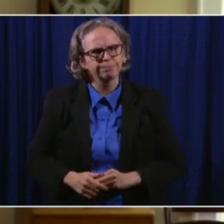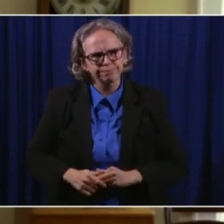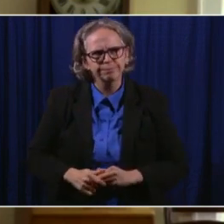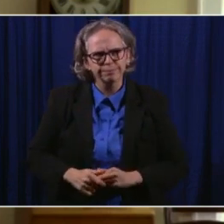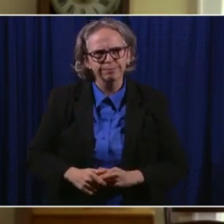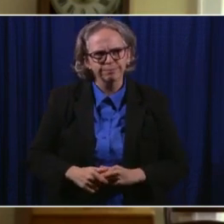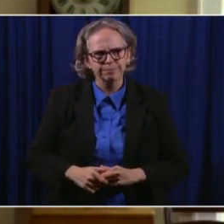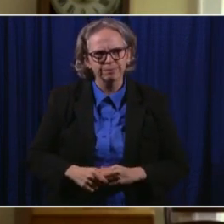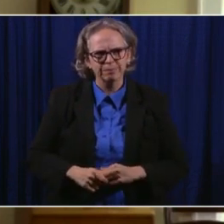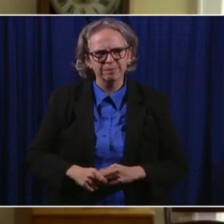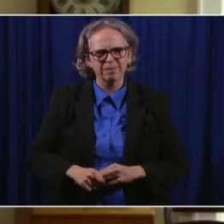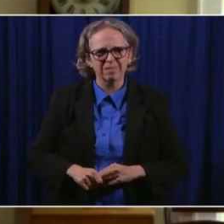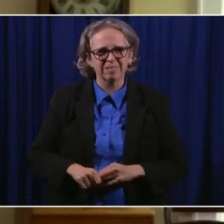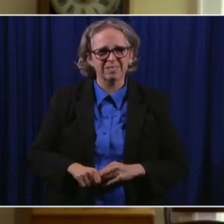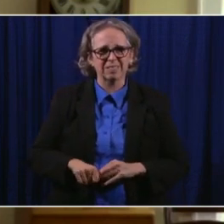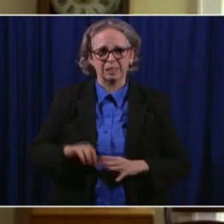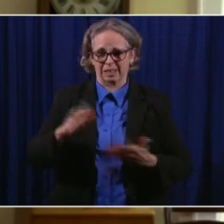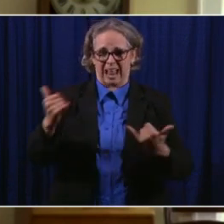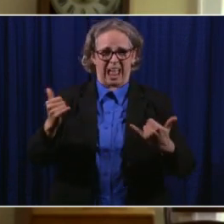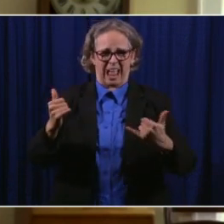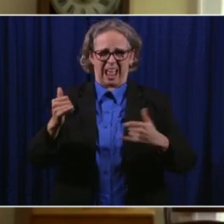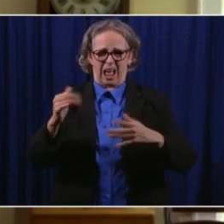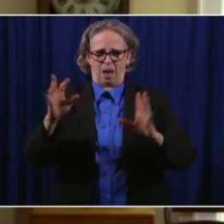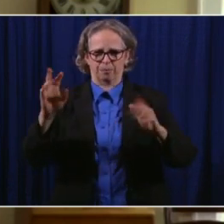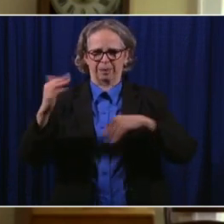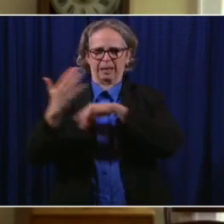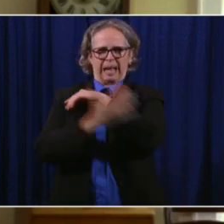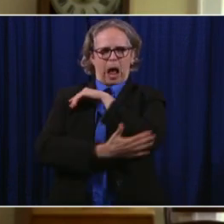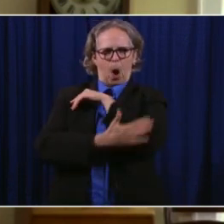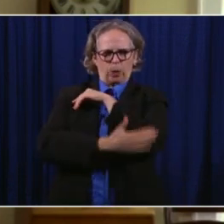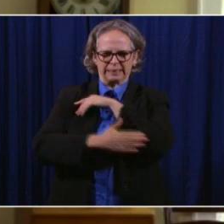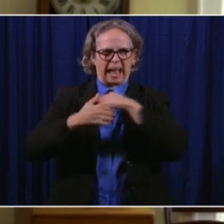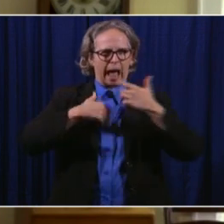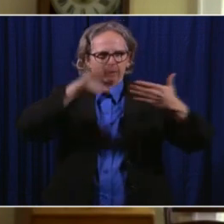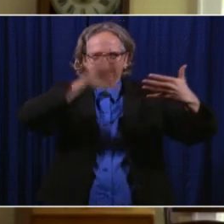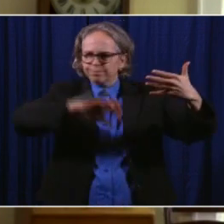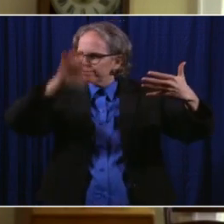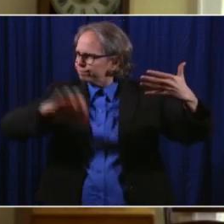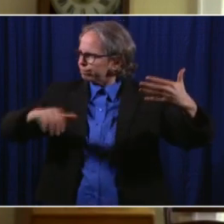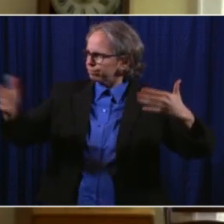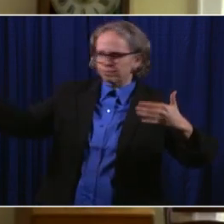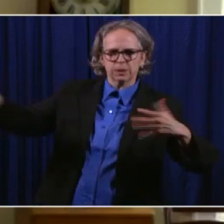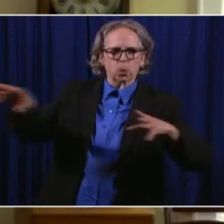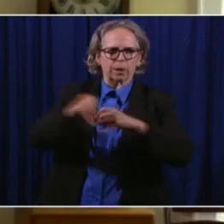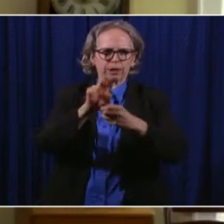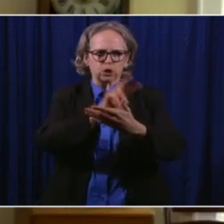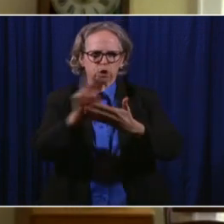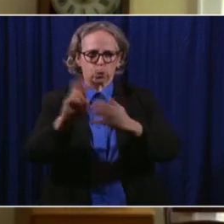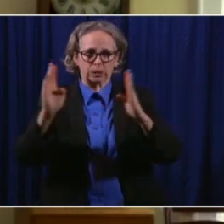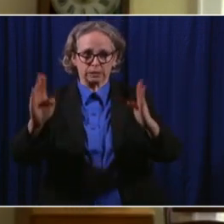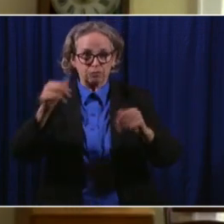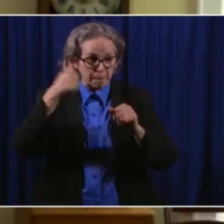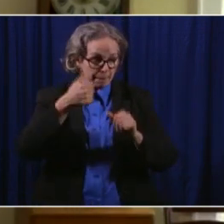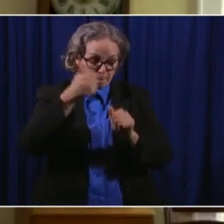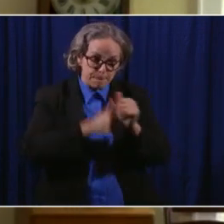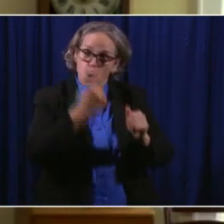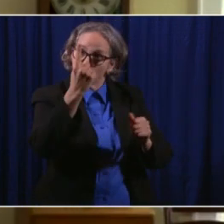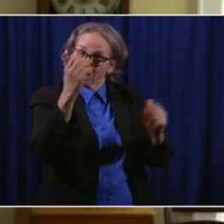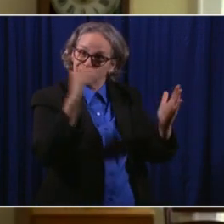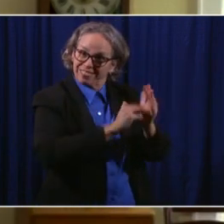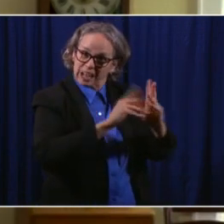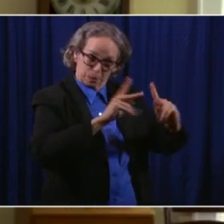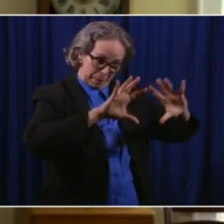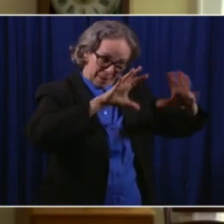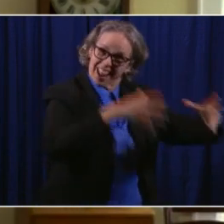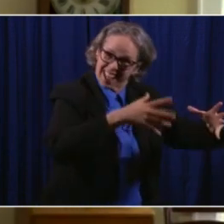time per 100,000 population and looking at the counties 1 through 88 as far as who had the